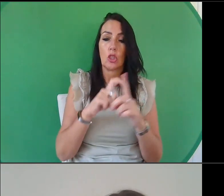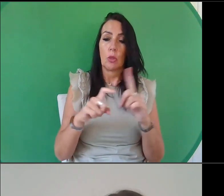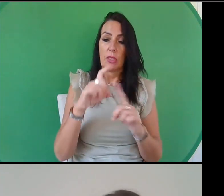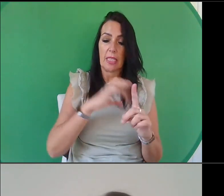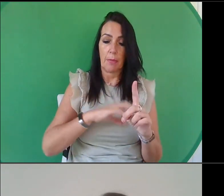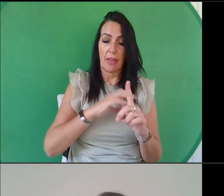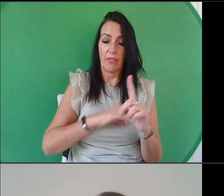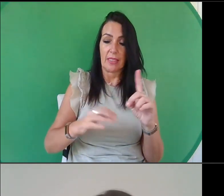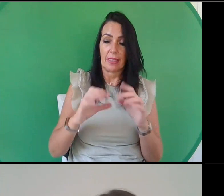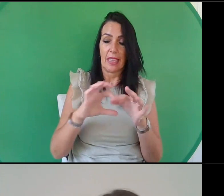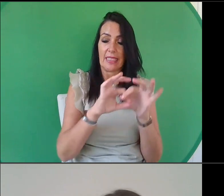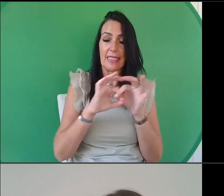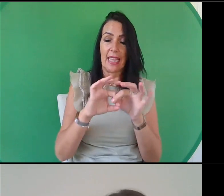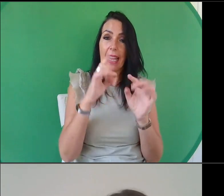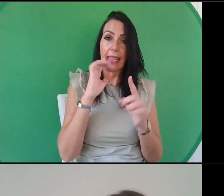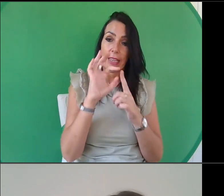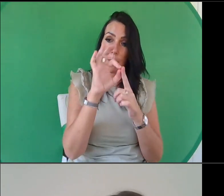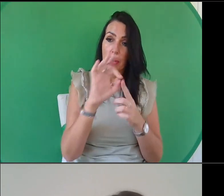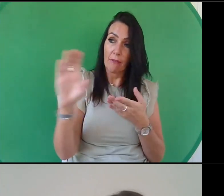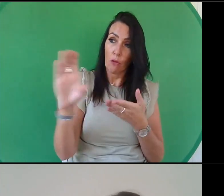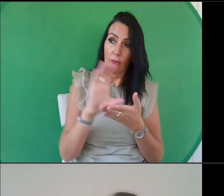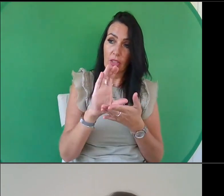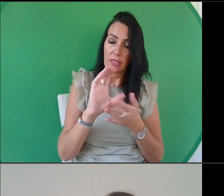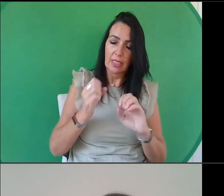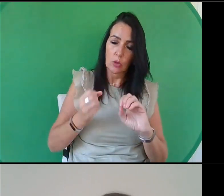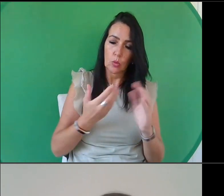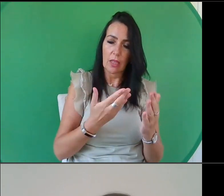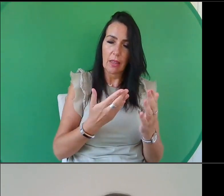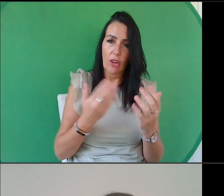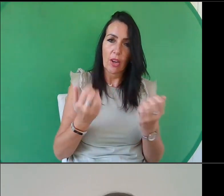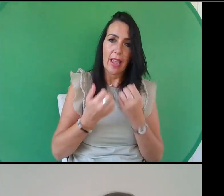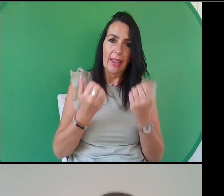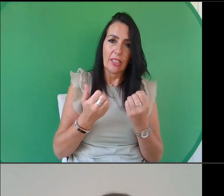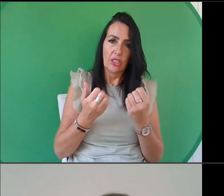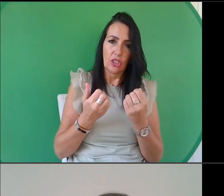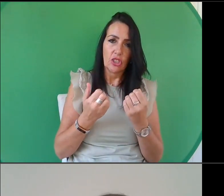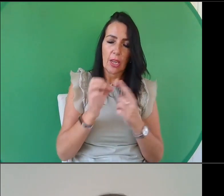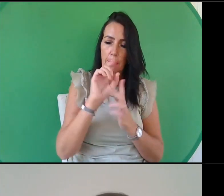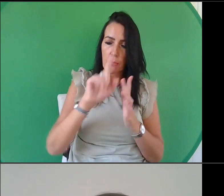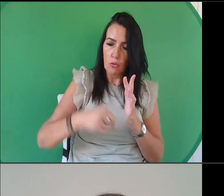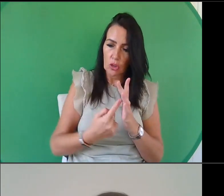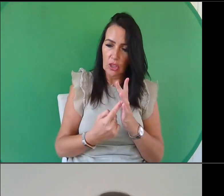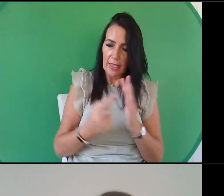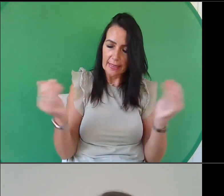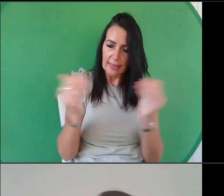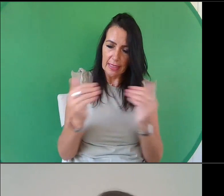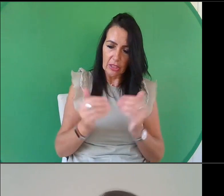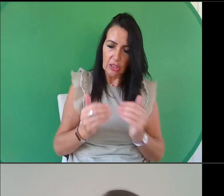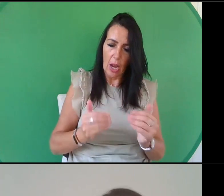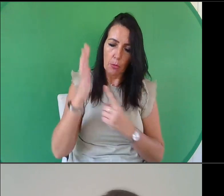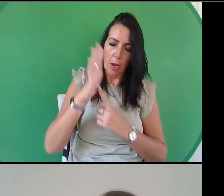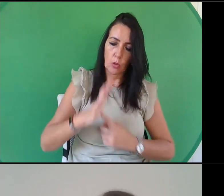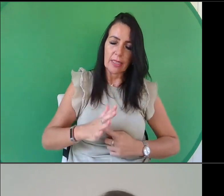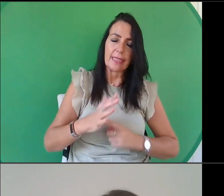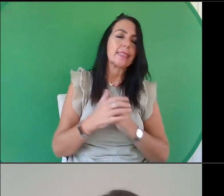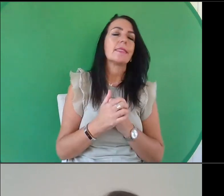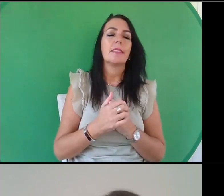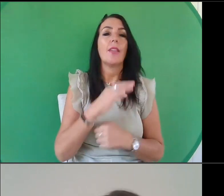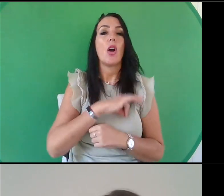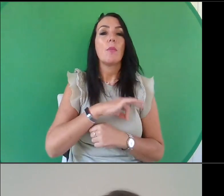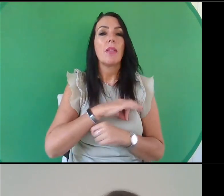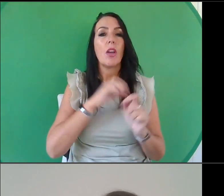societies can actually apply for those funds to deliver energy related projects that meet the scheme's priorities and that benefit people